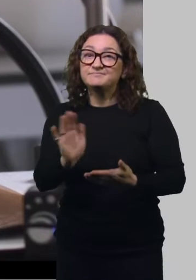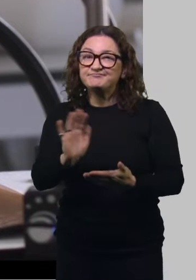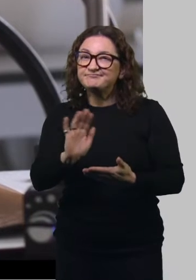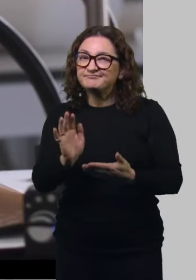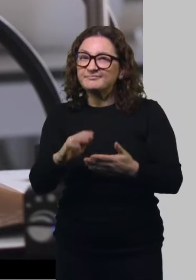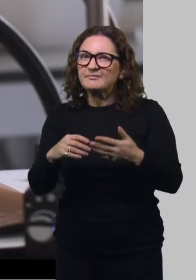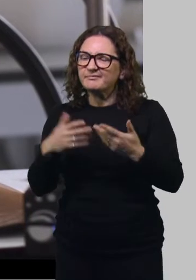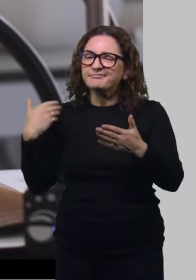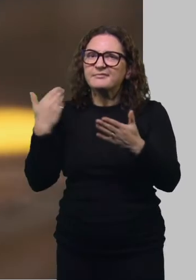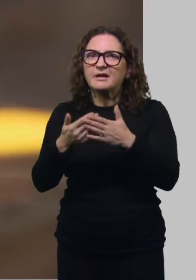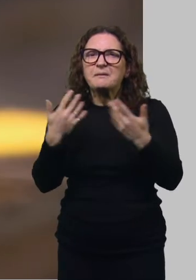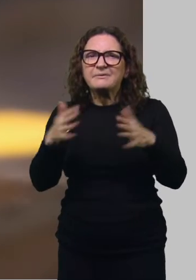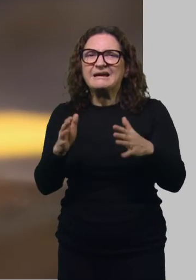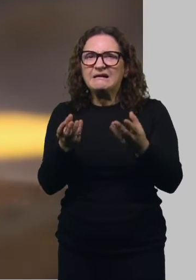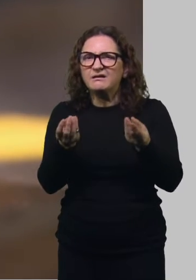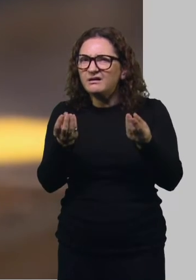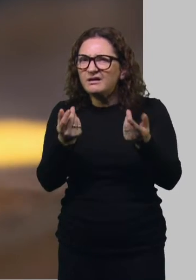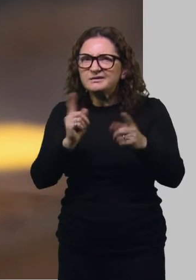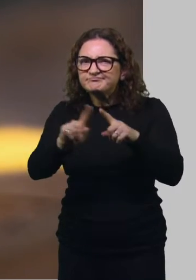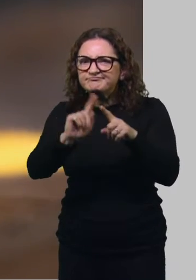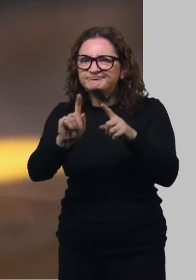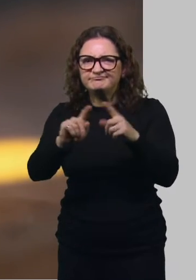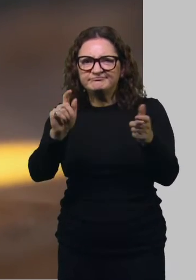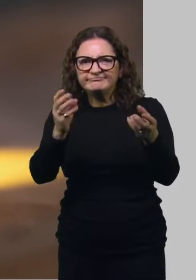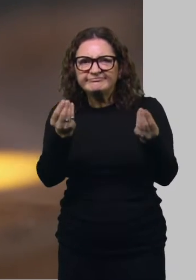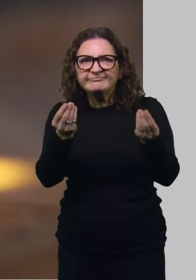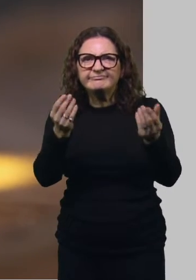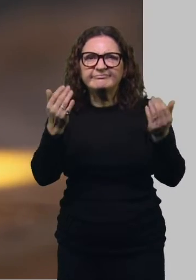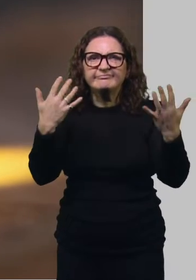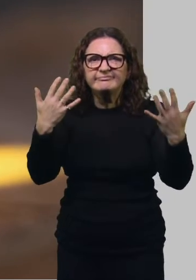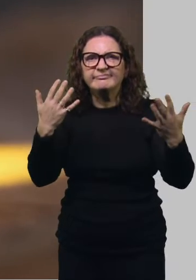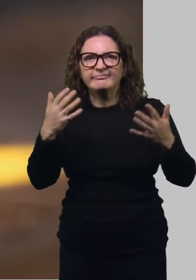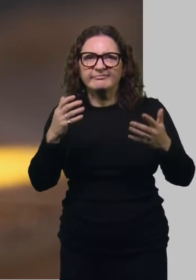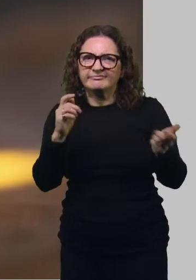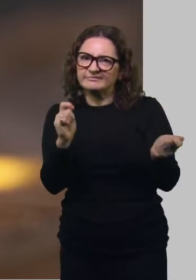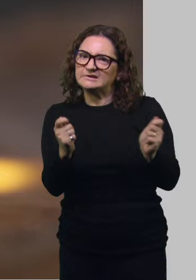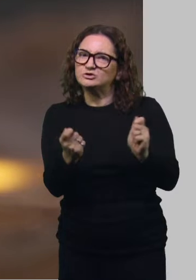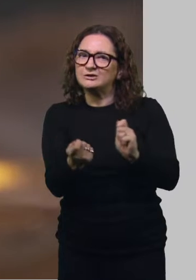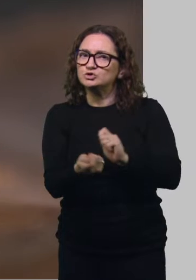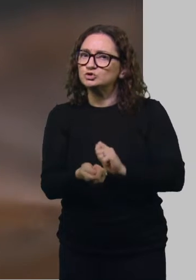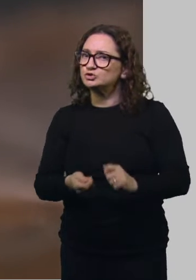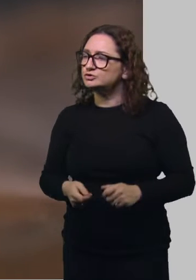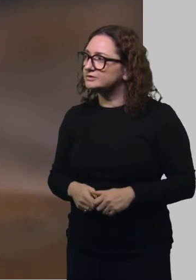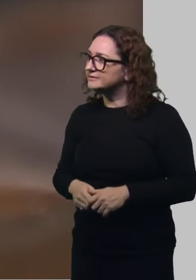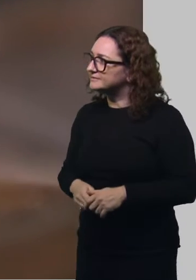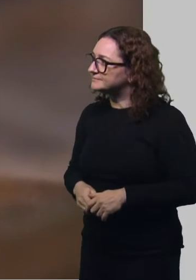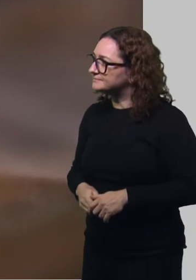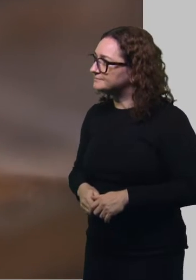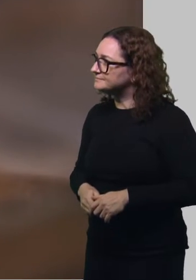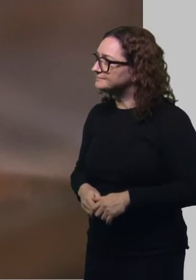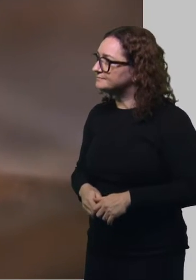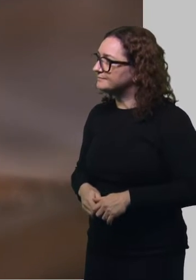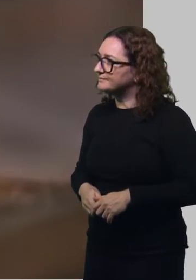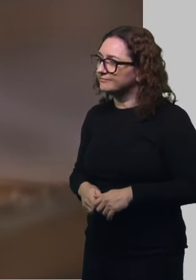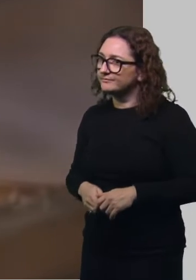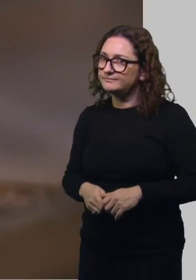have shaped the archival strongrooms. Which brings us to the last and very important element of caring for the collection and at the heart